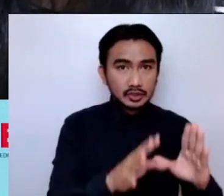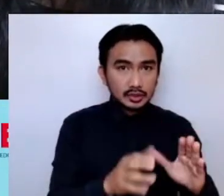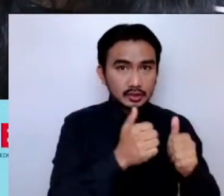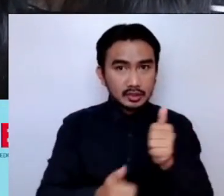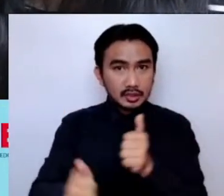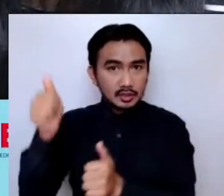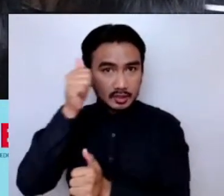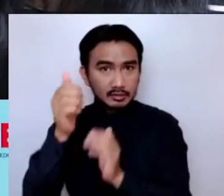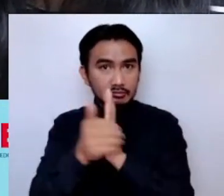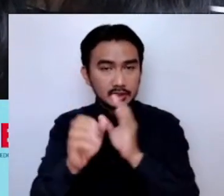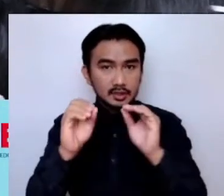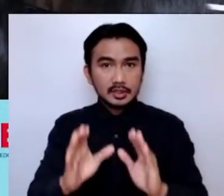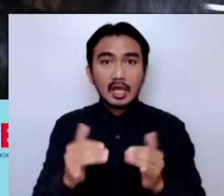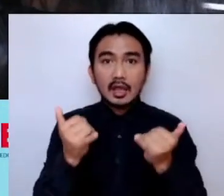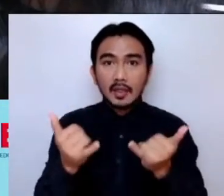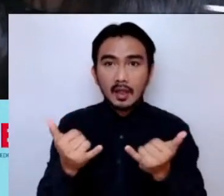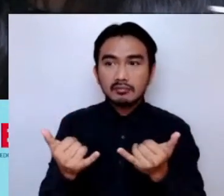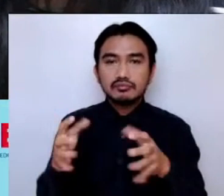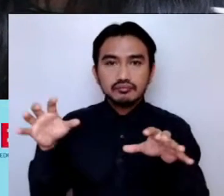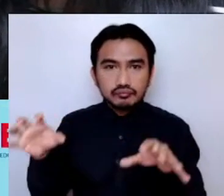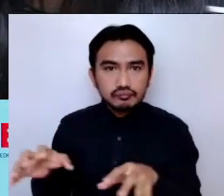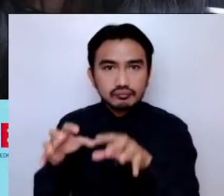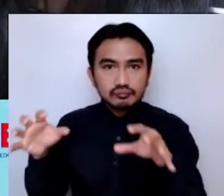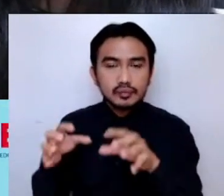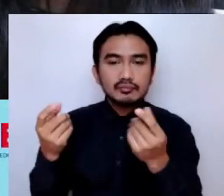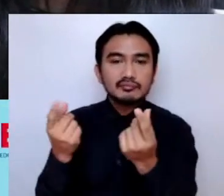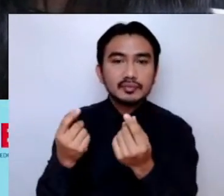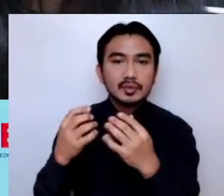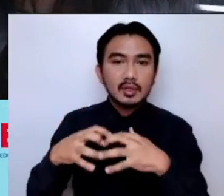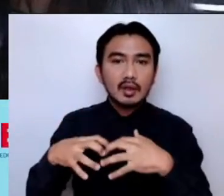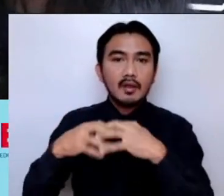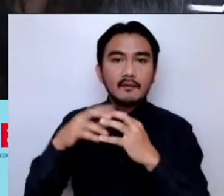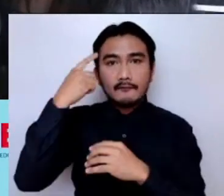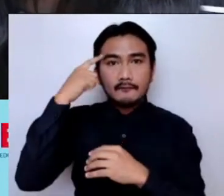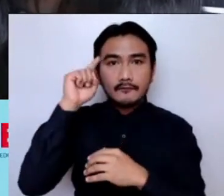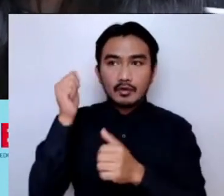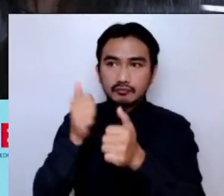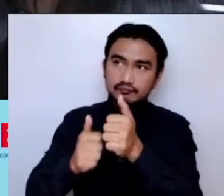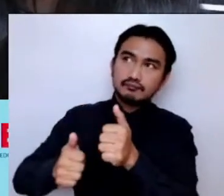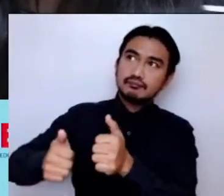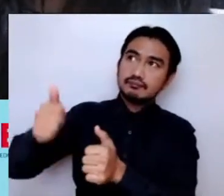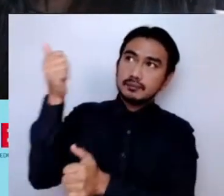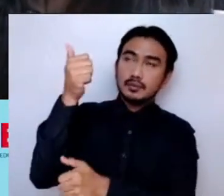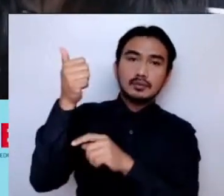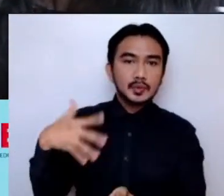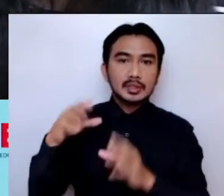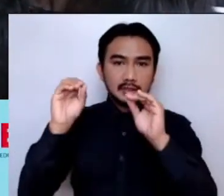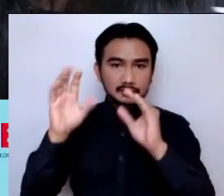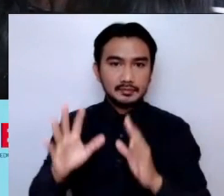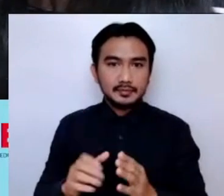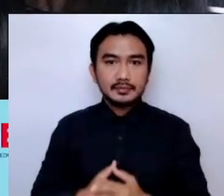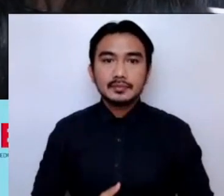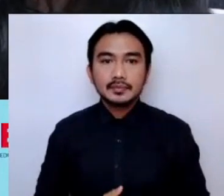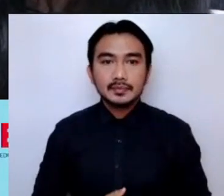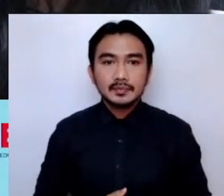will now work on the RPMS-PPST tool for our distinguished career stage teachers. Next